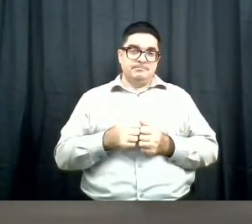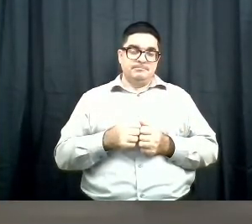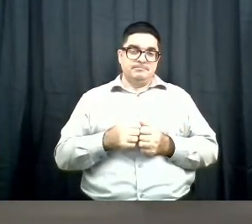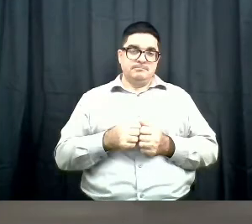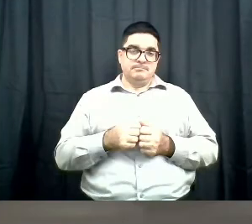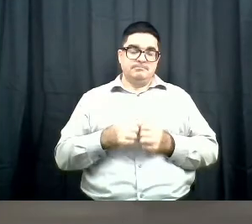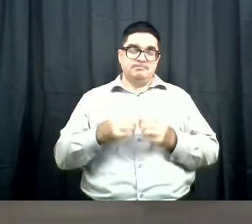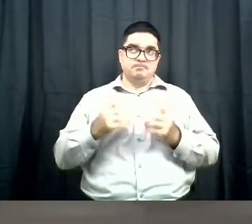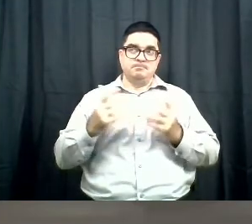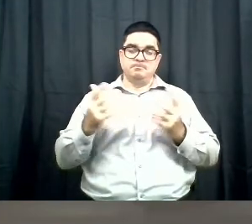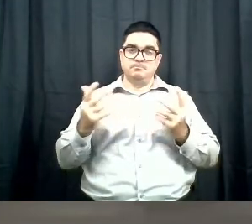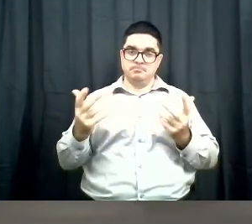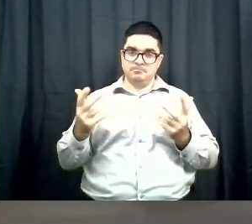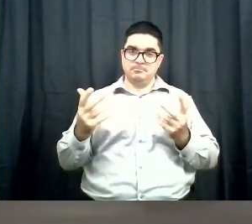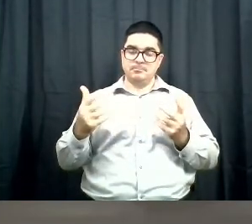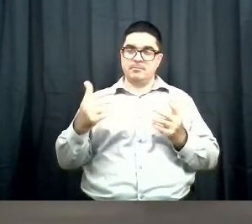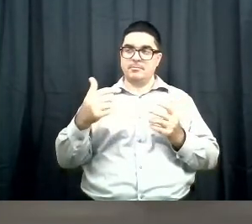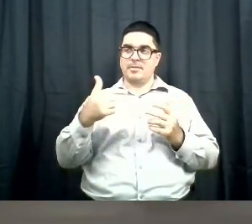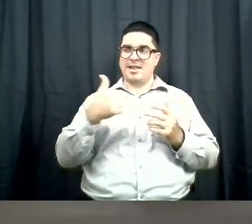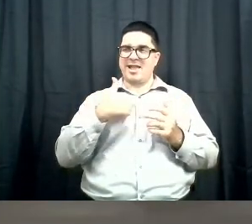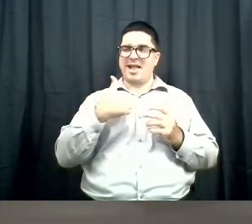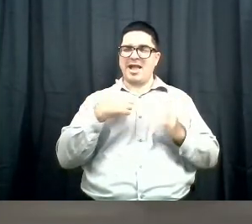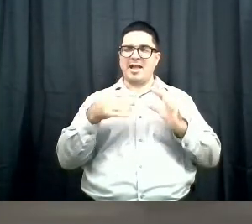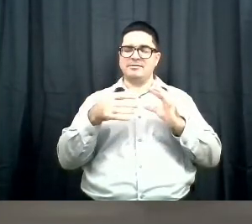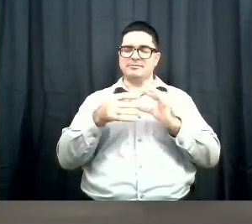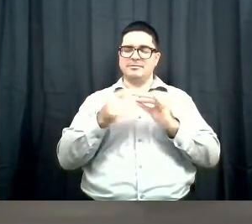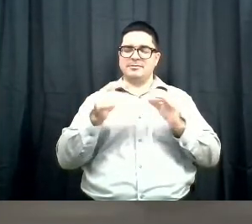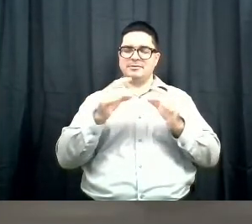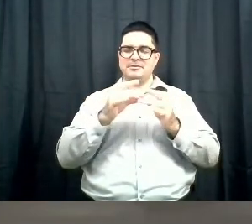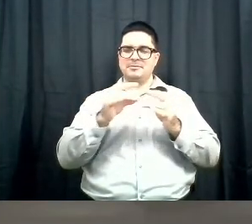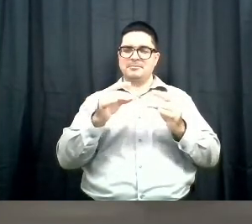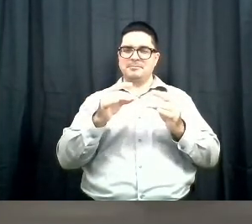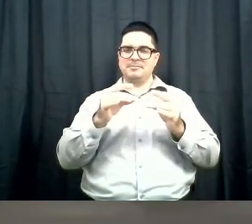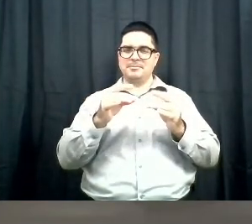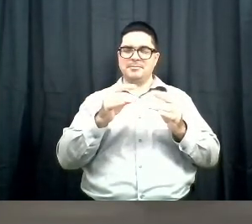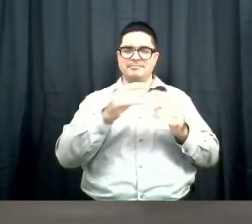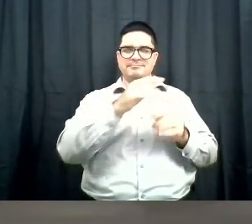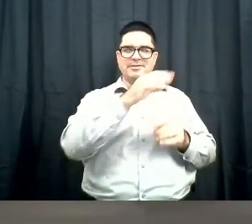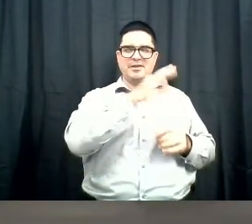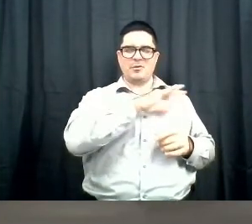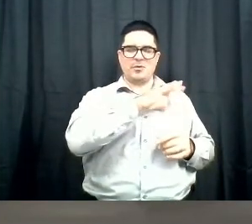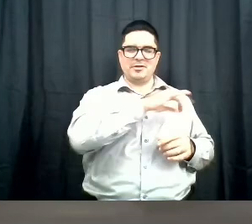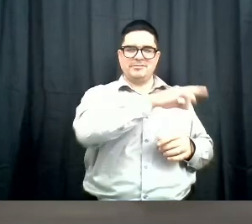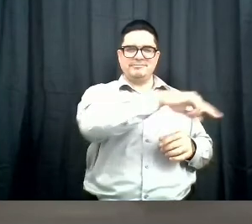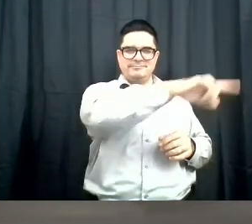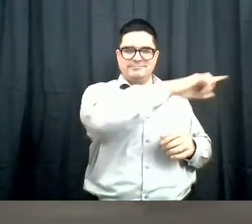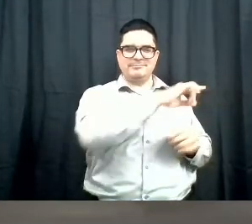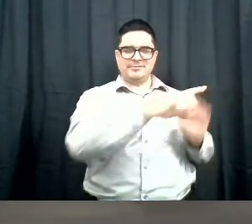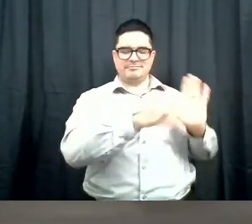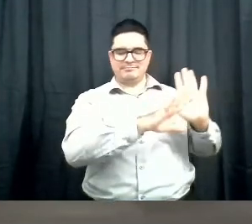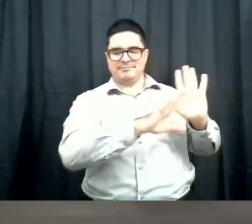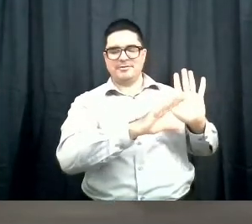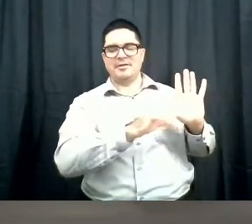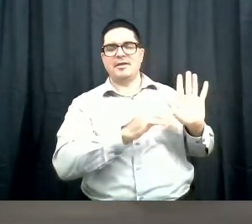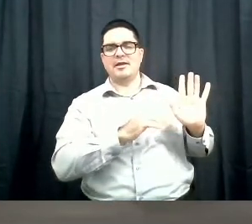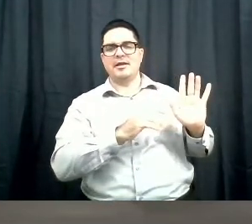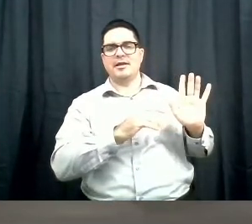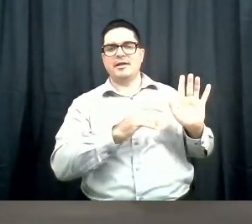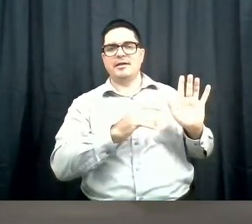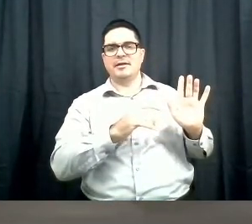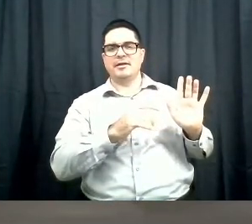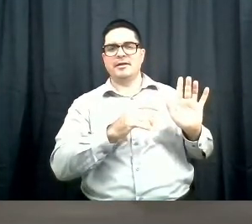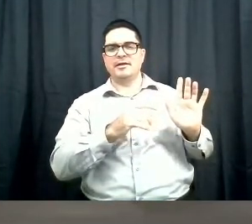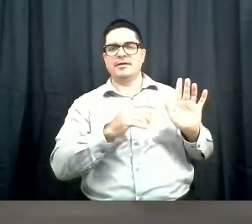So I won't speak for creditors, but it is rare, if ever, that a restructuring of this size has occurred